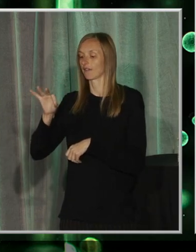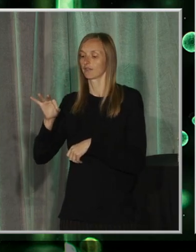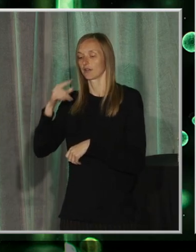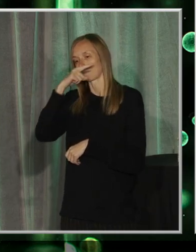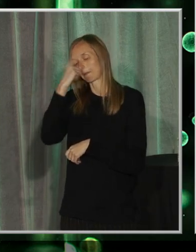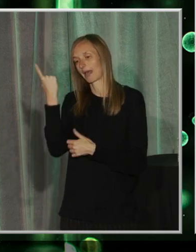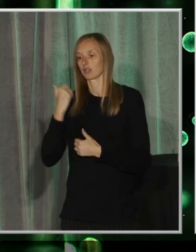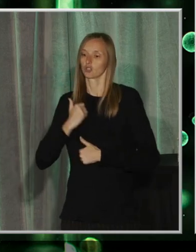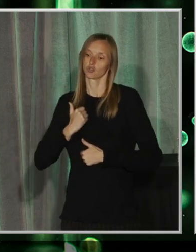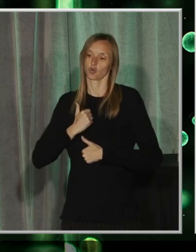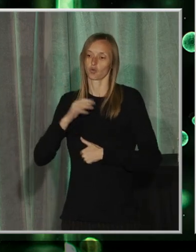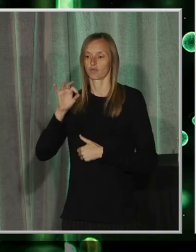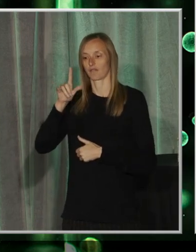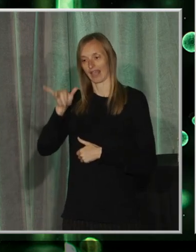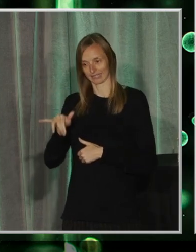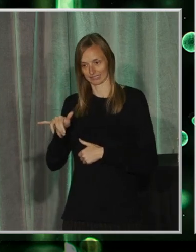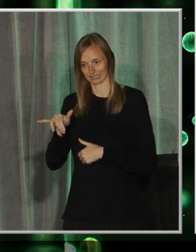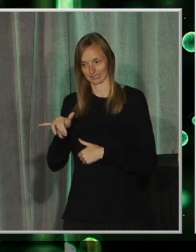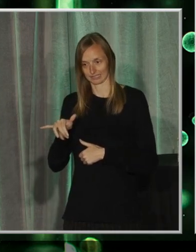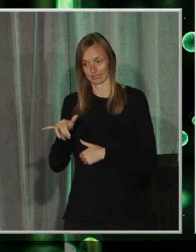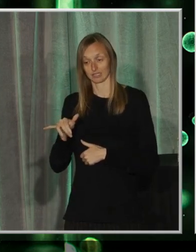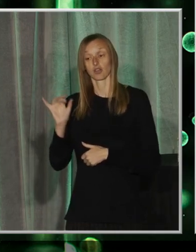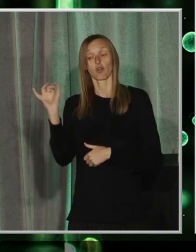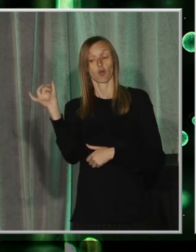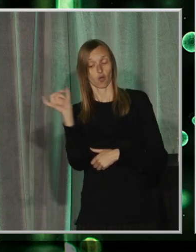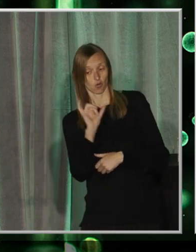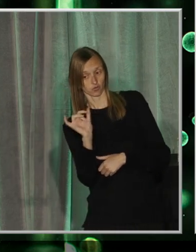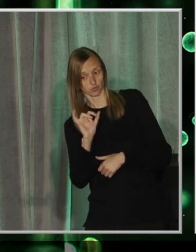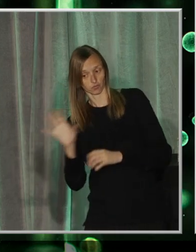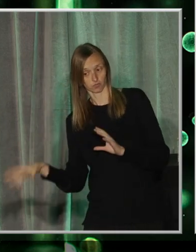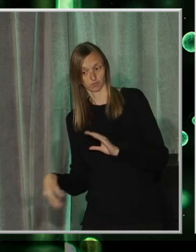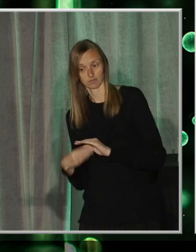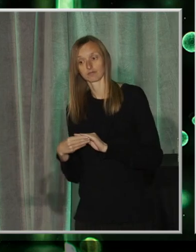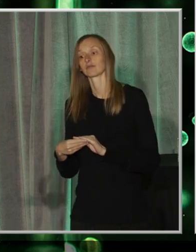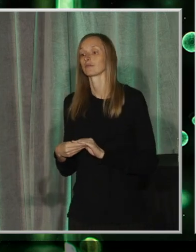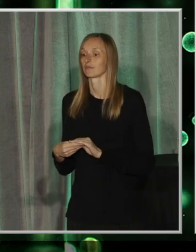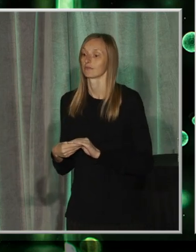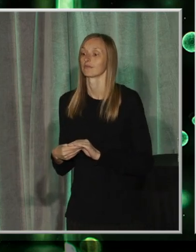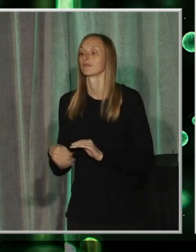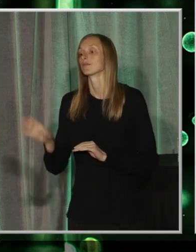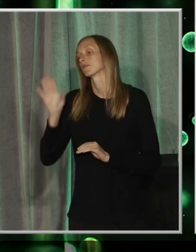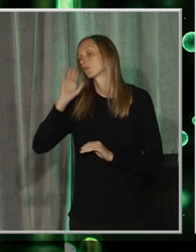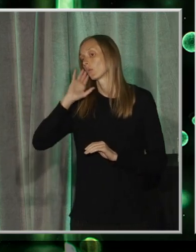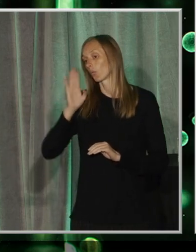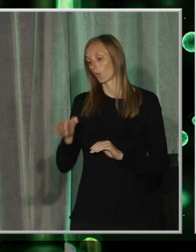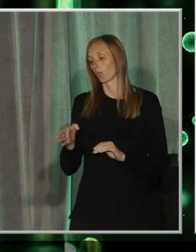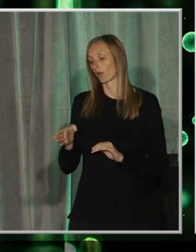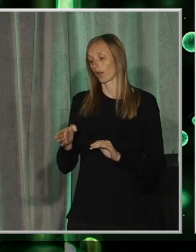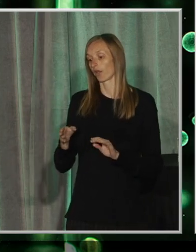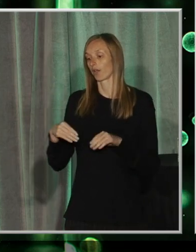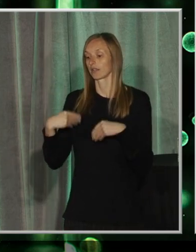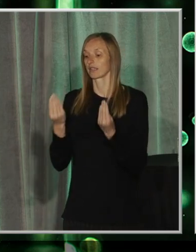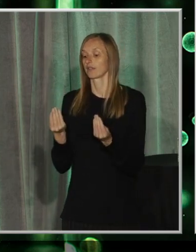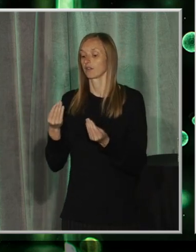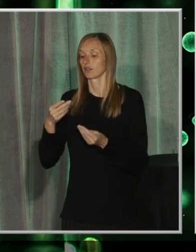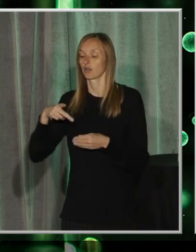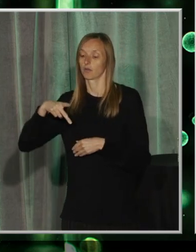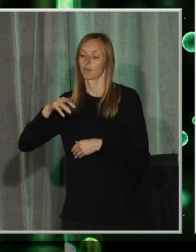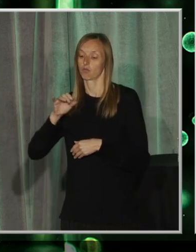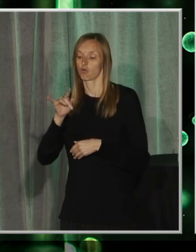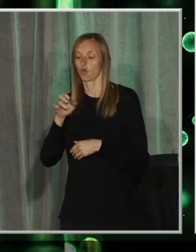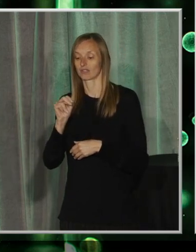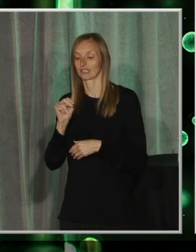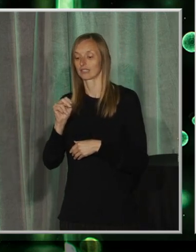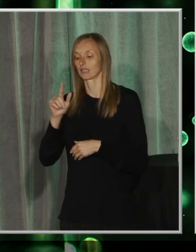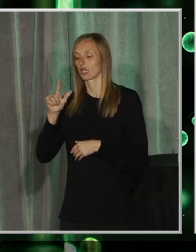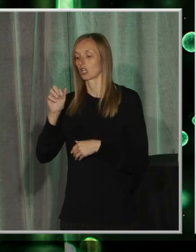flies. And as an addition, will also provide protein larva feeds